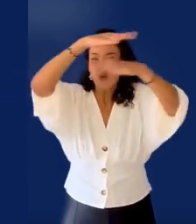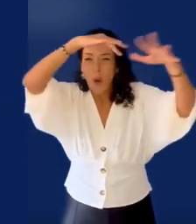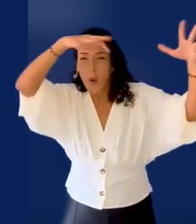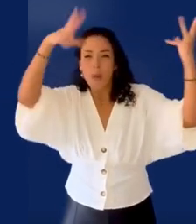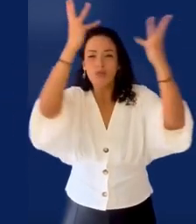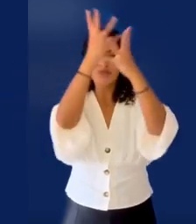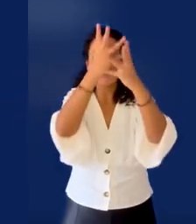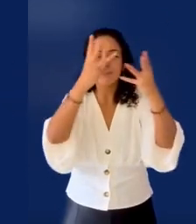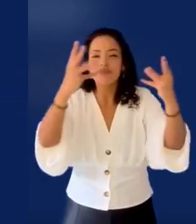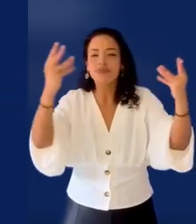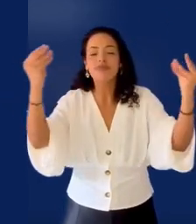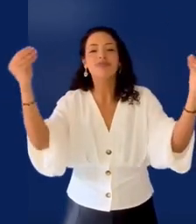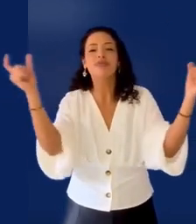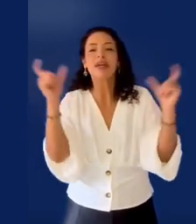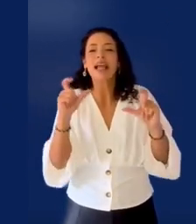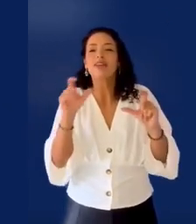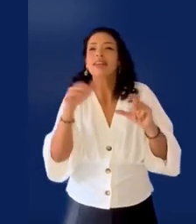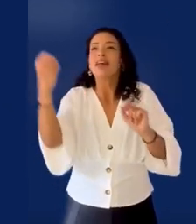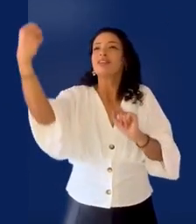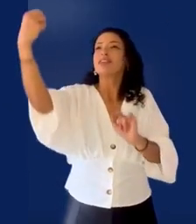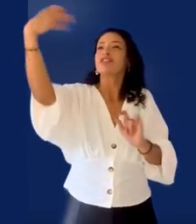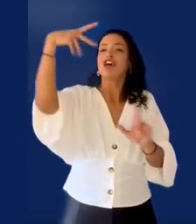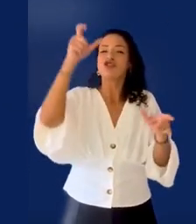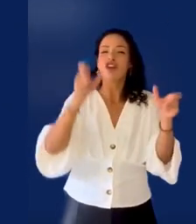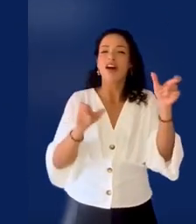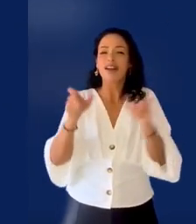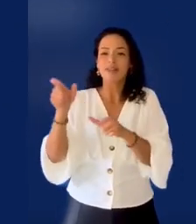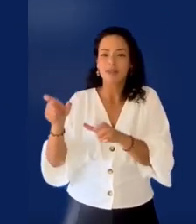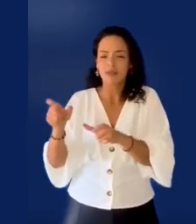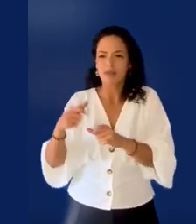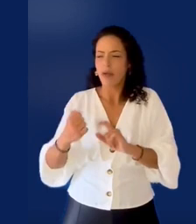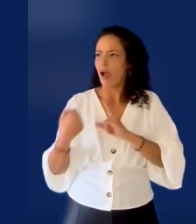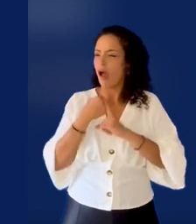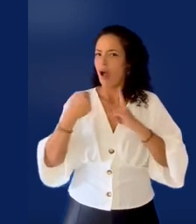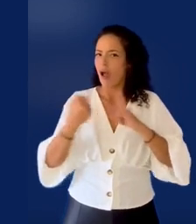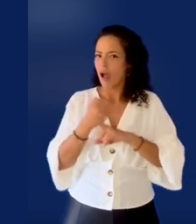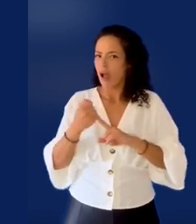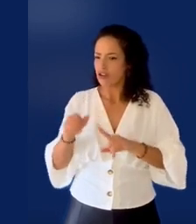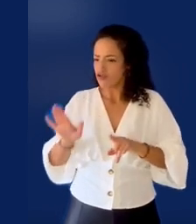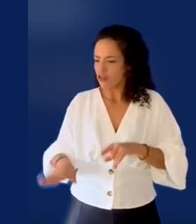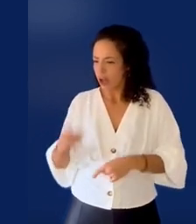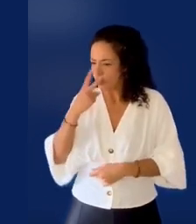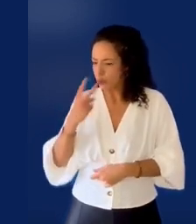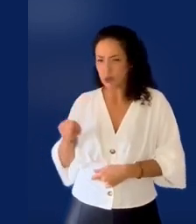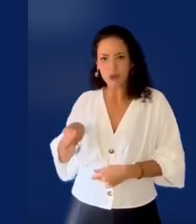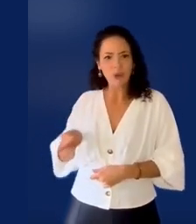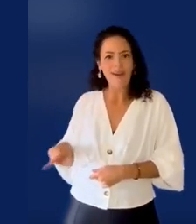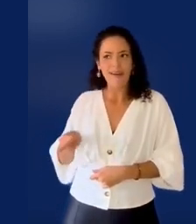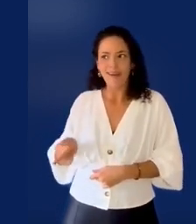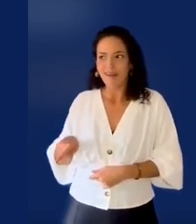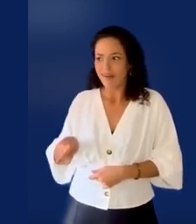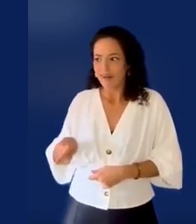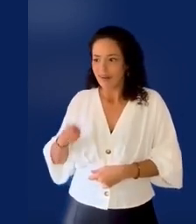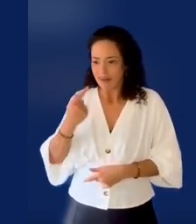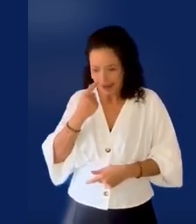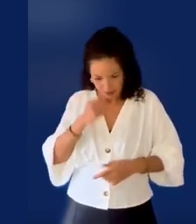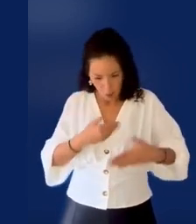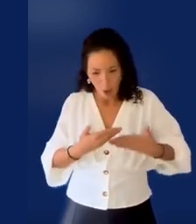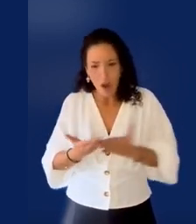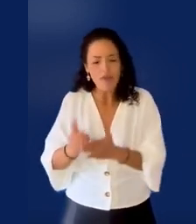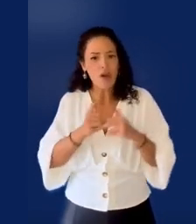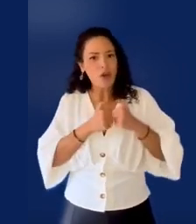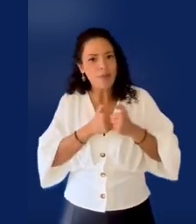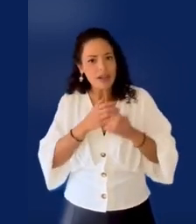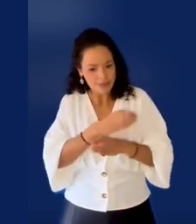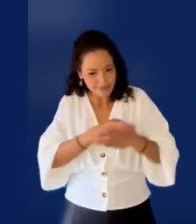instead. It struck me then that even at the tender age of 2 years old, our innate ability to offer compassion and empathy,